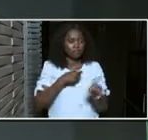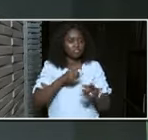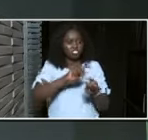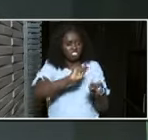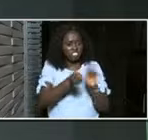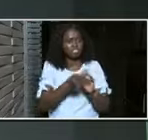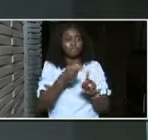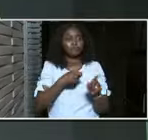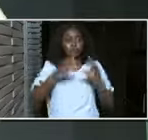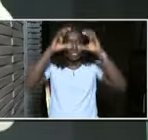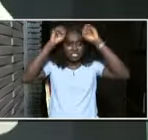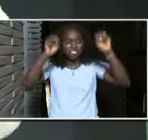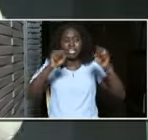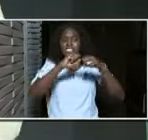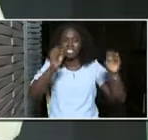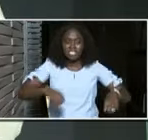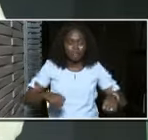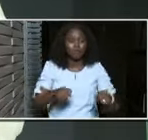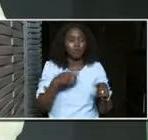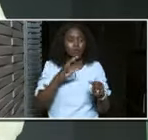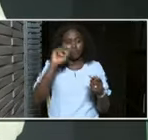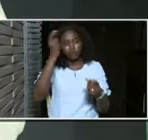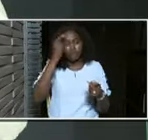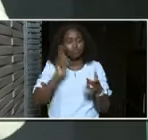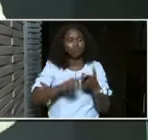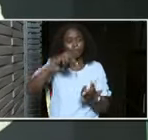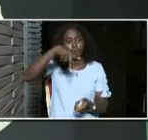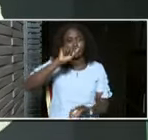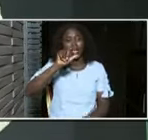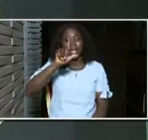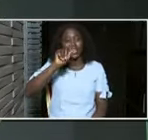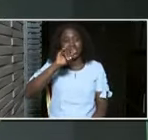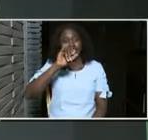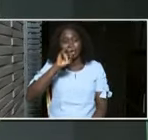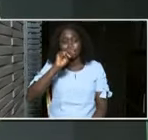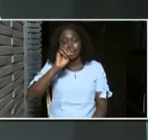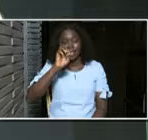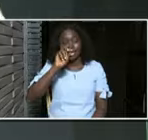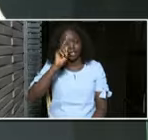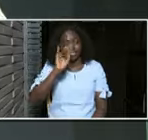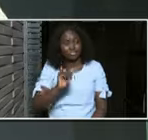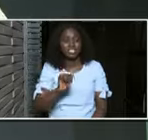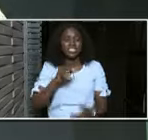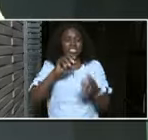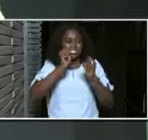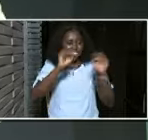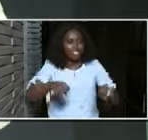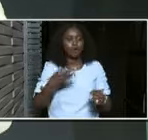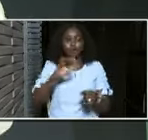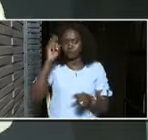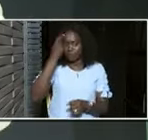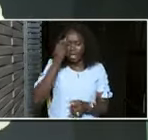system of government to parliamentary system of government. And that was a very